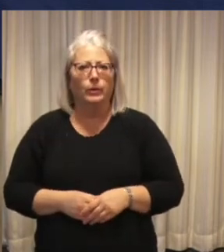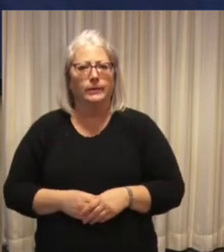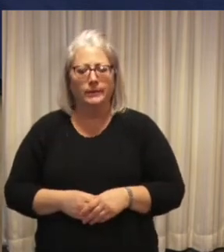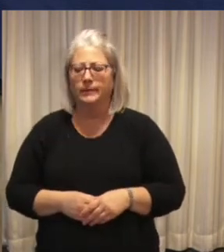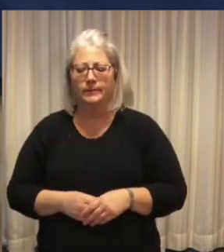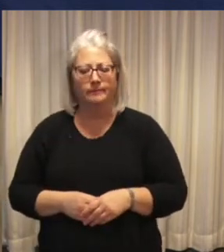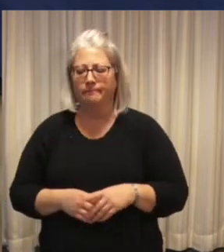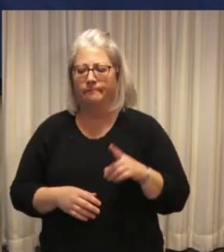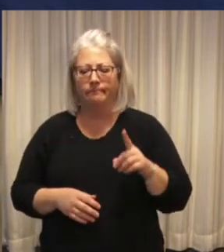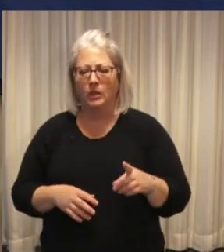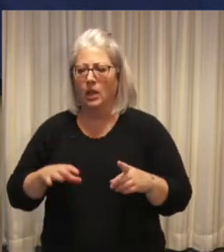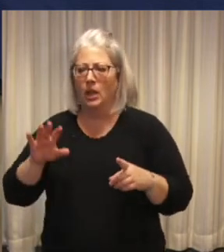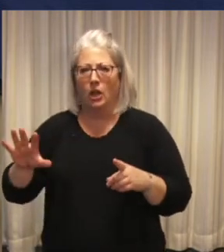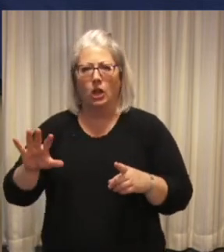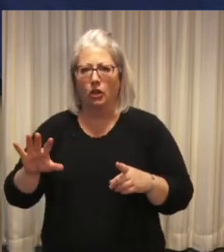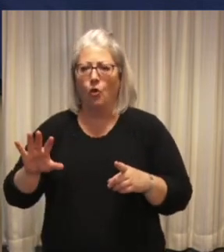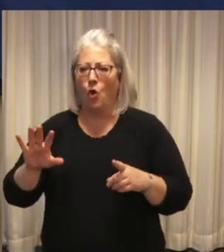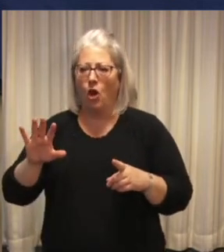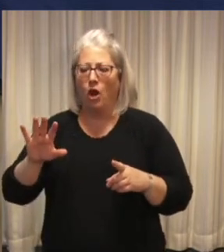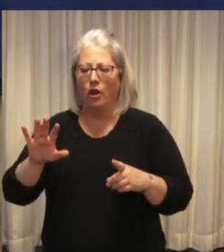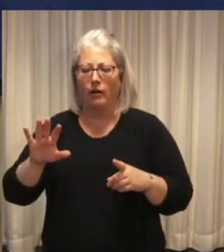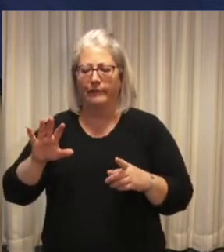your kind of exasperation at this.